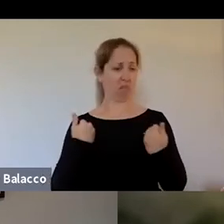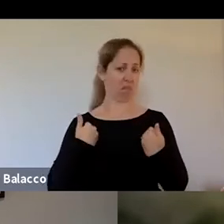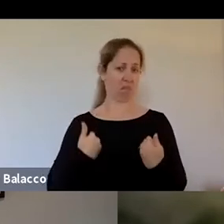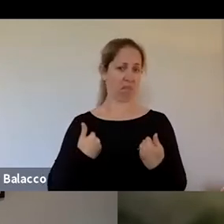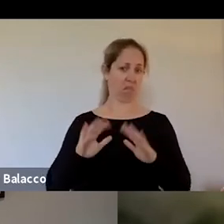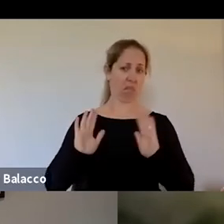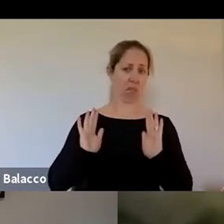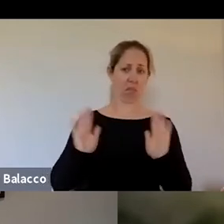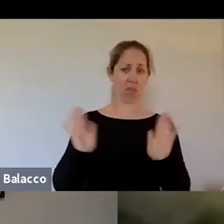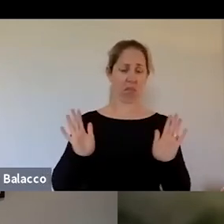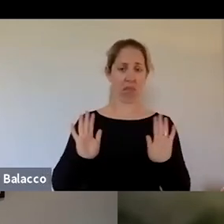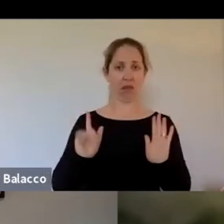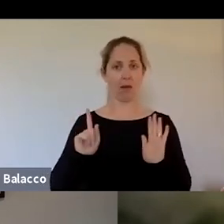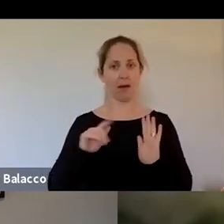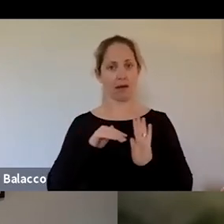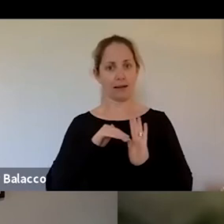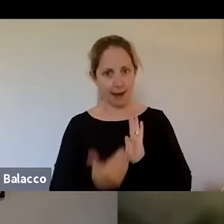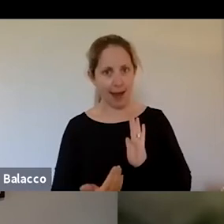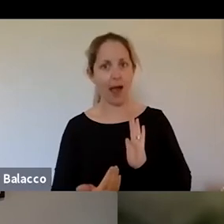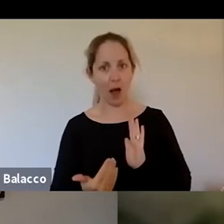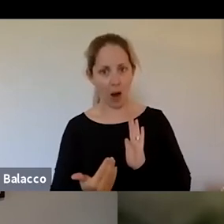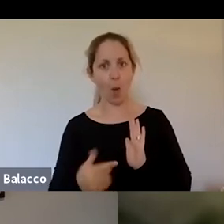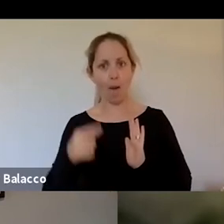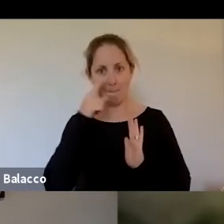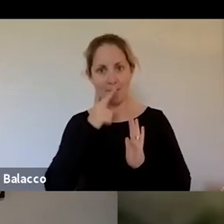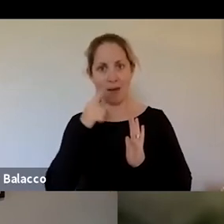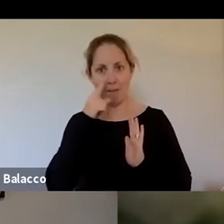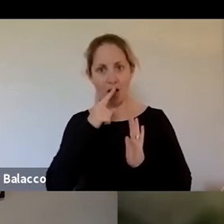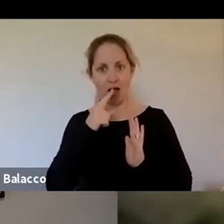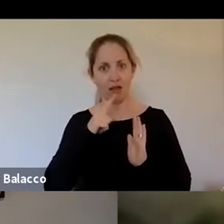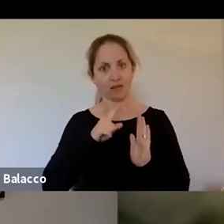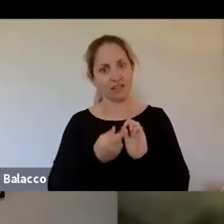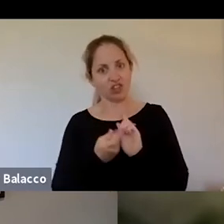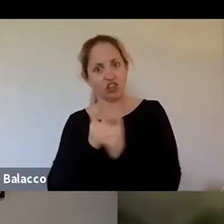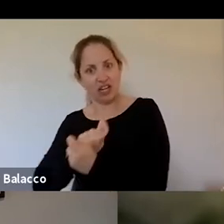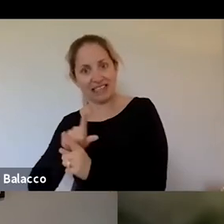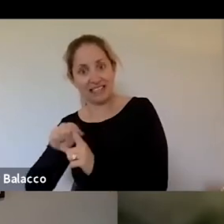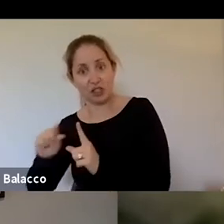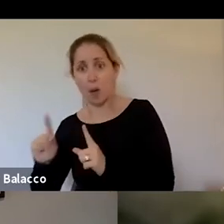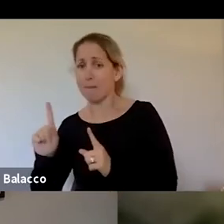been finding out just how much people value live experiences.